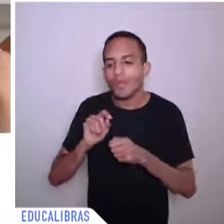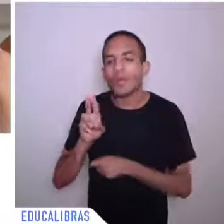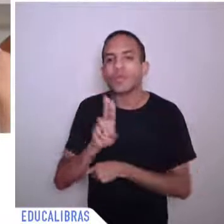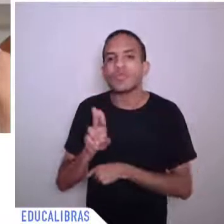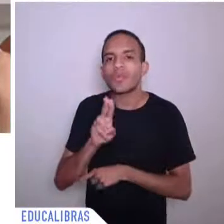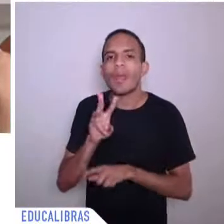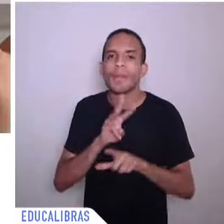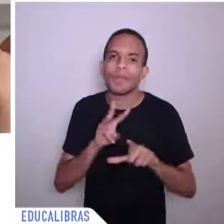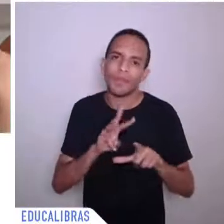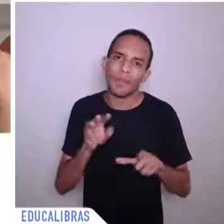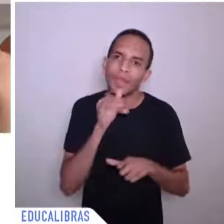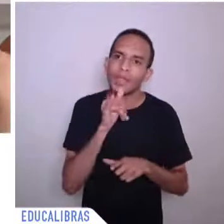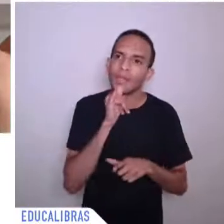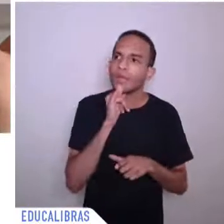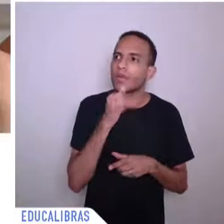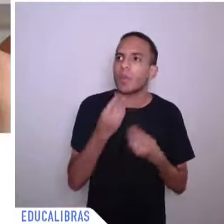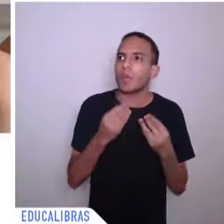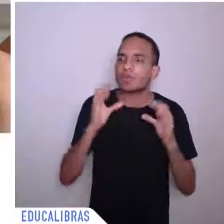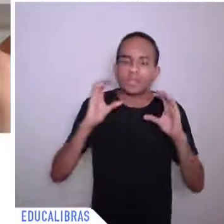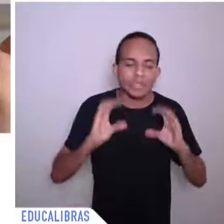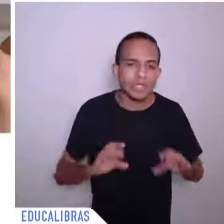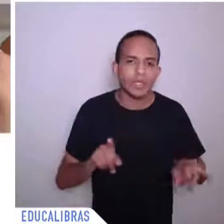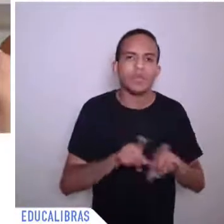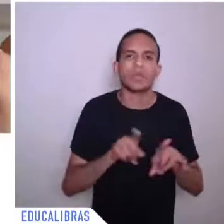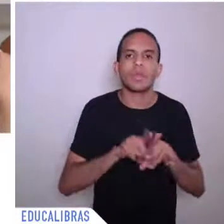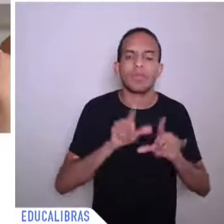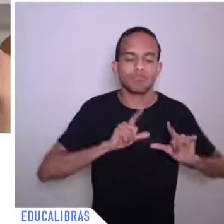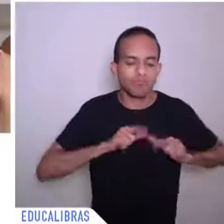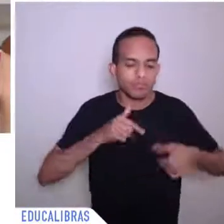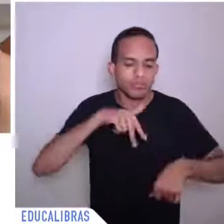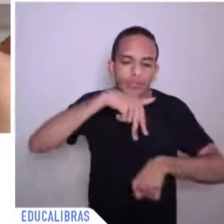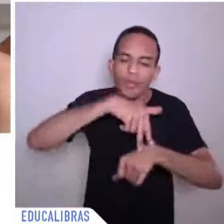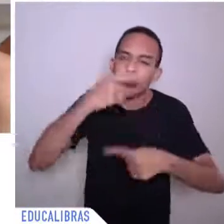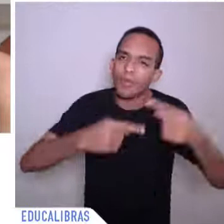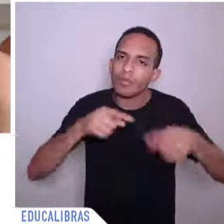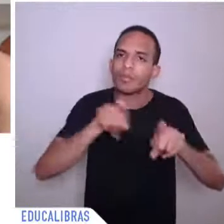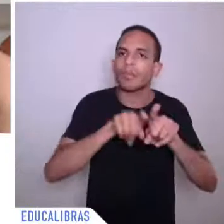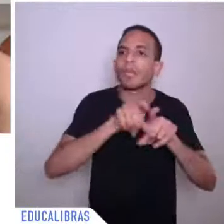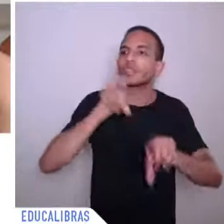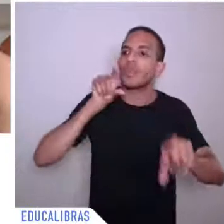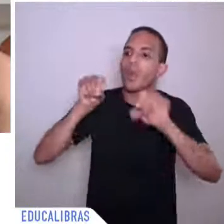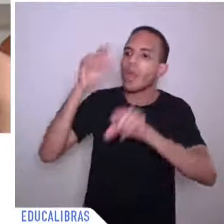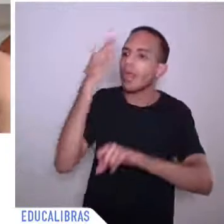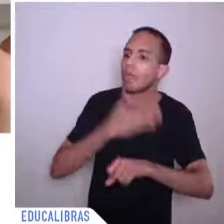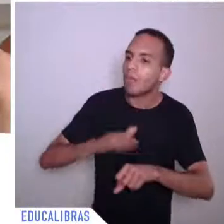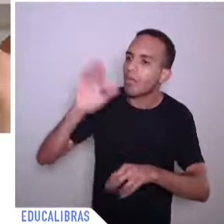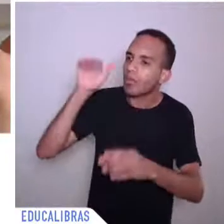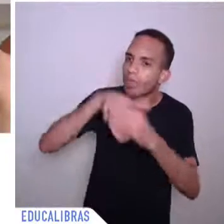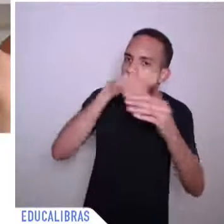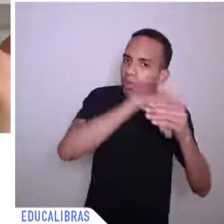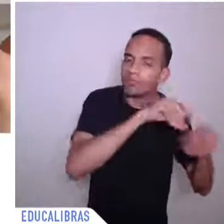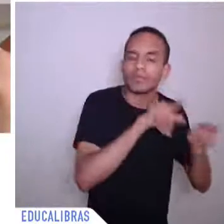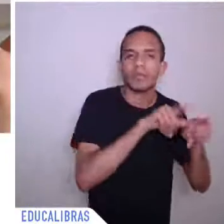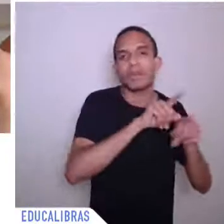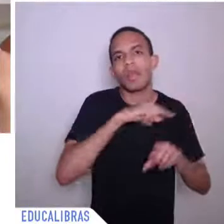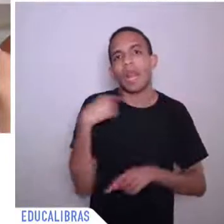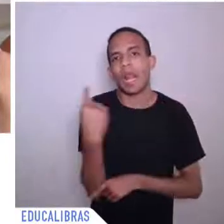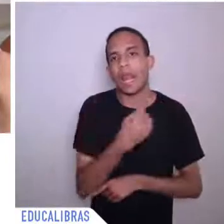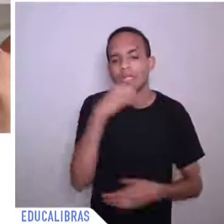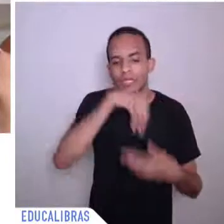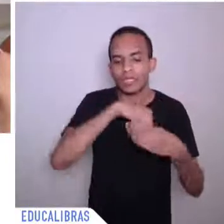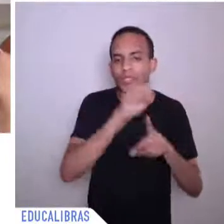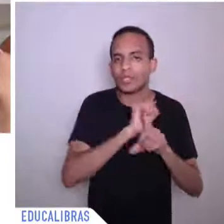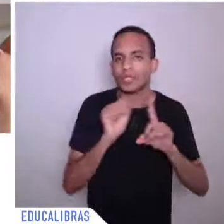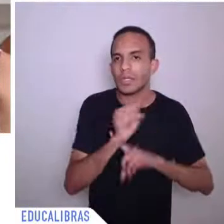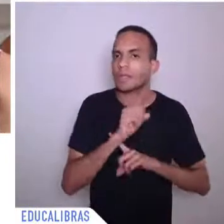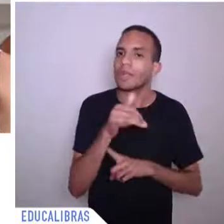for us. We need to think of what we can do with such platforms as an elector, as a civilian,